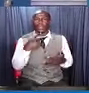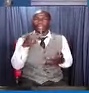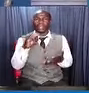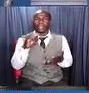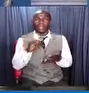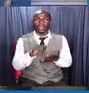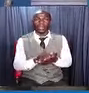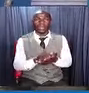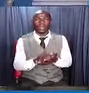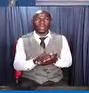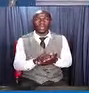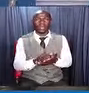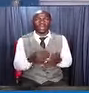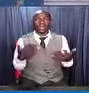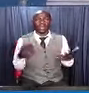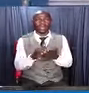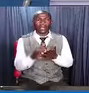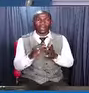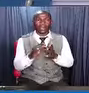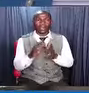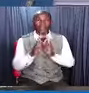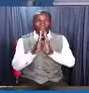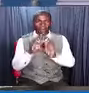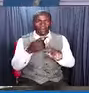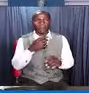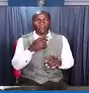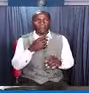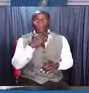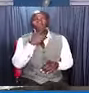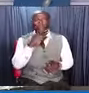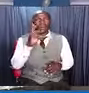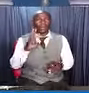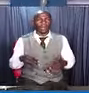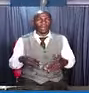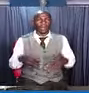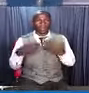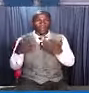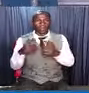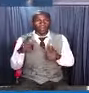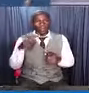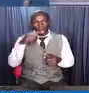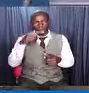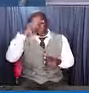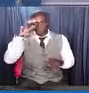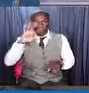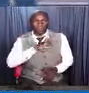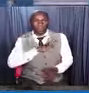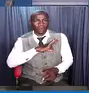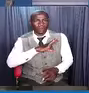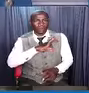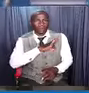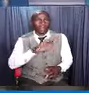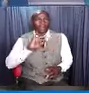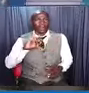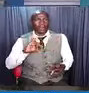Anasema, he says, lipo lolote mtakalo muomba baba. Then whatever you pray to my father, then he will give it mana to you. Mana matunda yenu yanakaa. Because your fruits